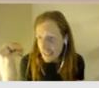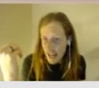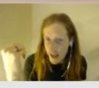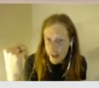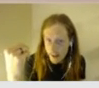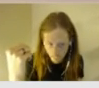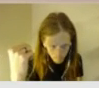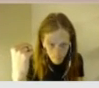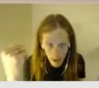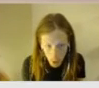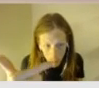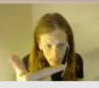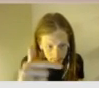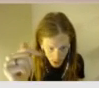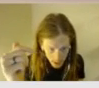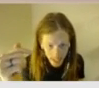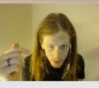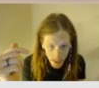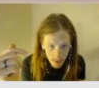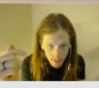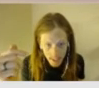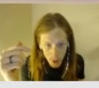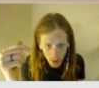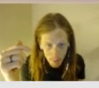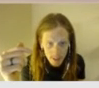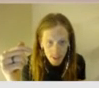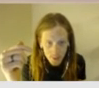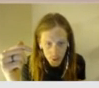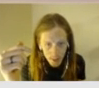because my new apartment, luckily I do have a hookup